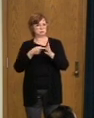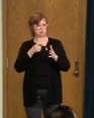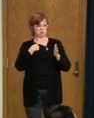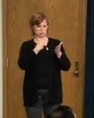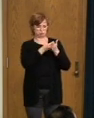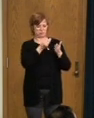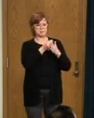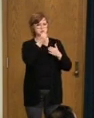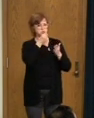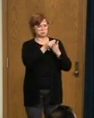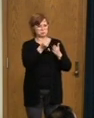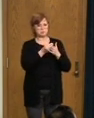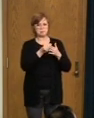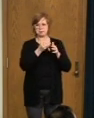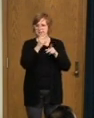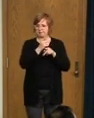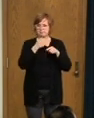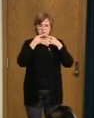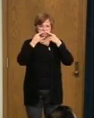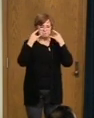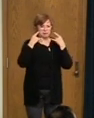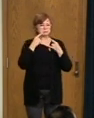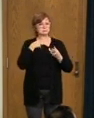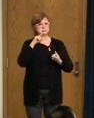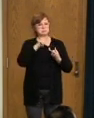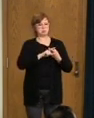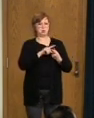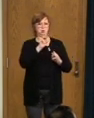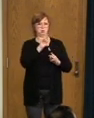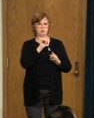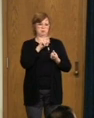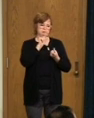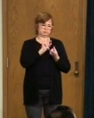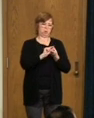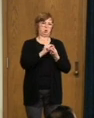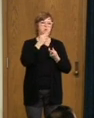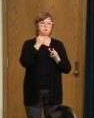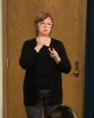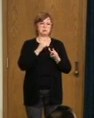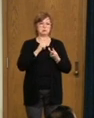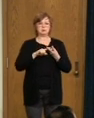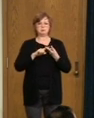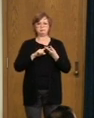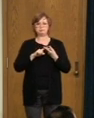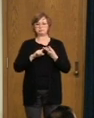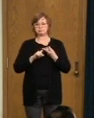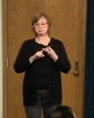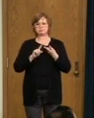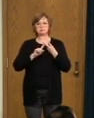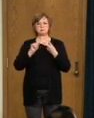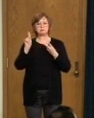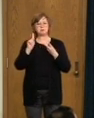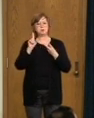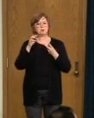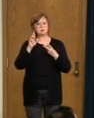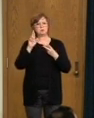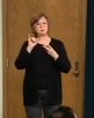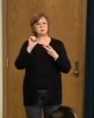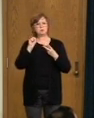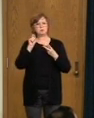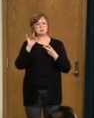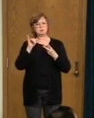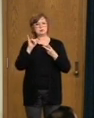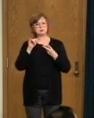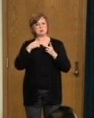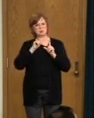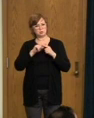out shopping, taking all the precautions, your risk is low. Your risk is higher, not just if you're going to work,